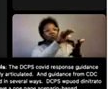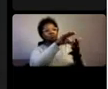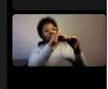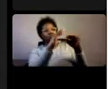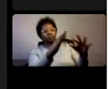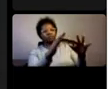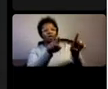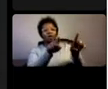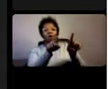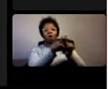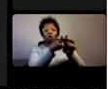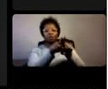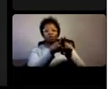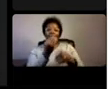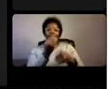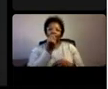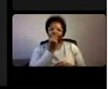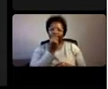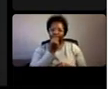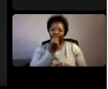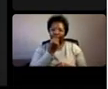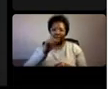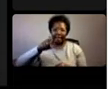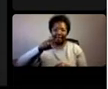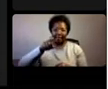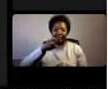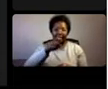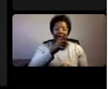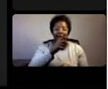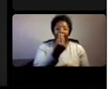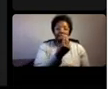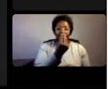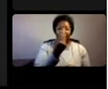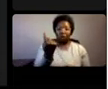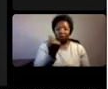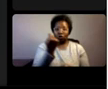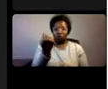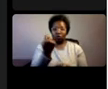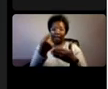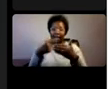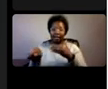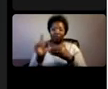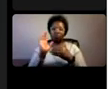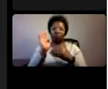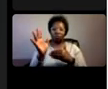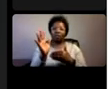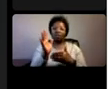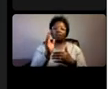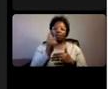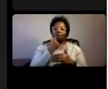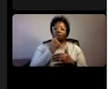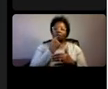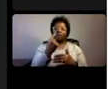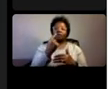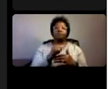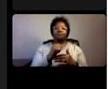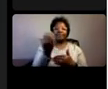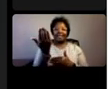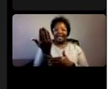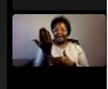and nutrition needs. During Monday and Tuesday of next week, we're going to be operating 15 grab-and-go meal